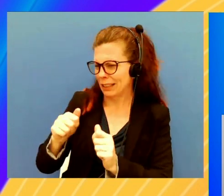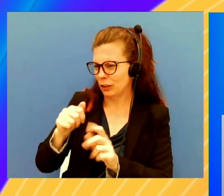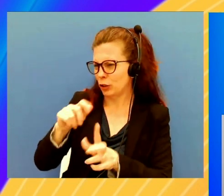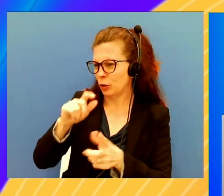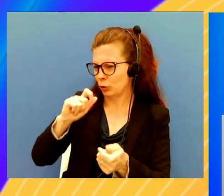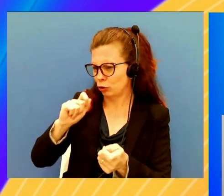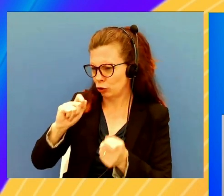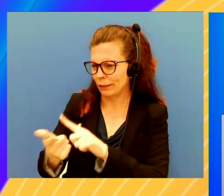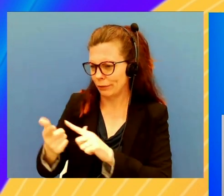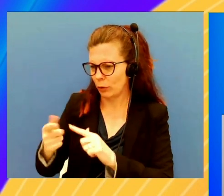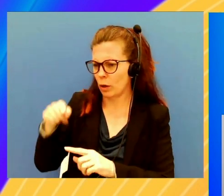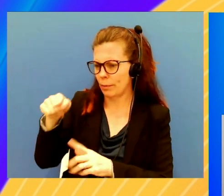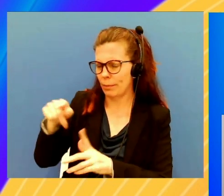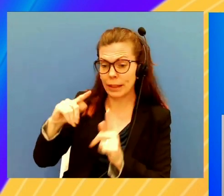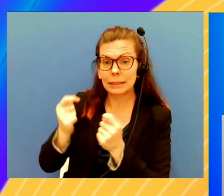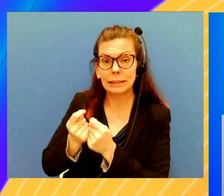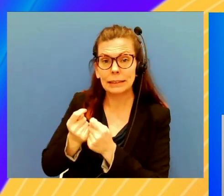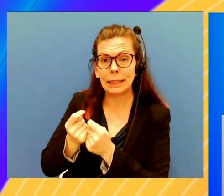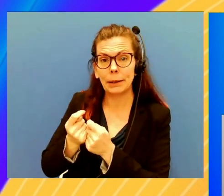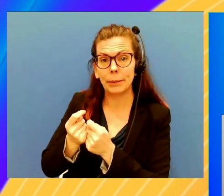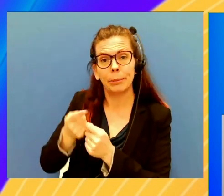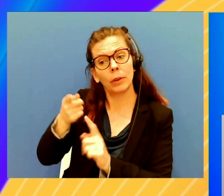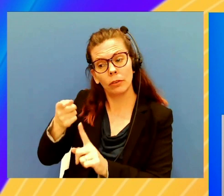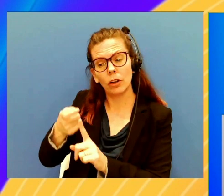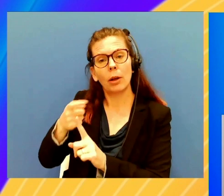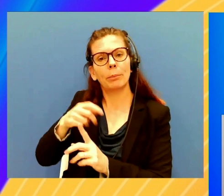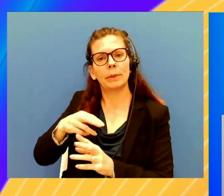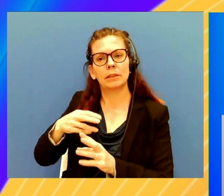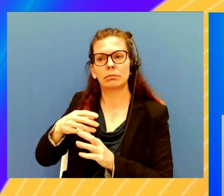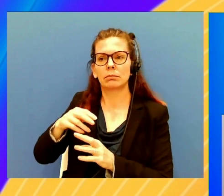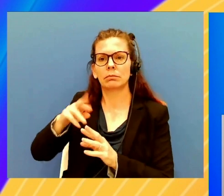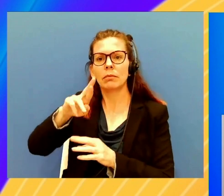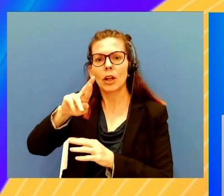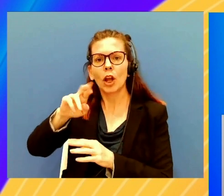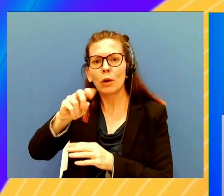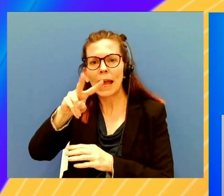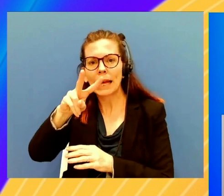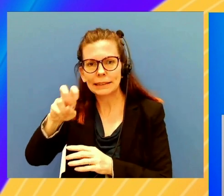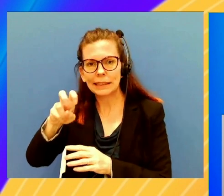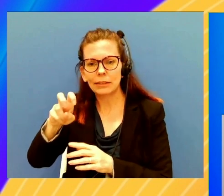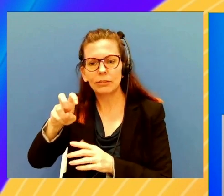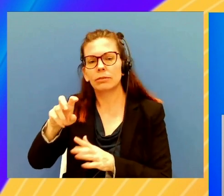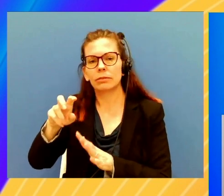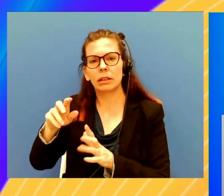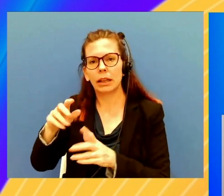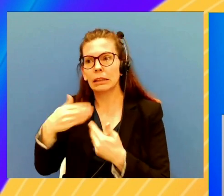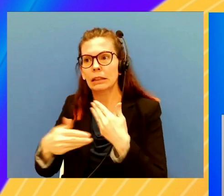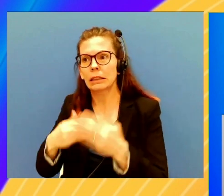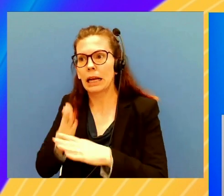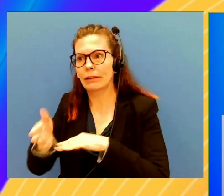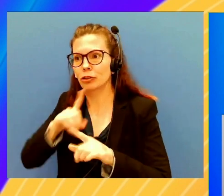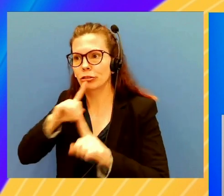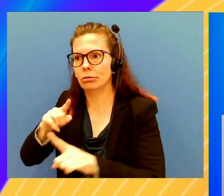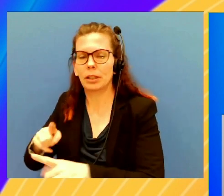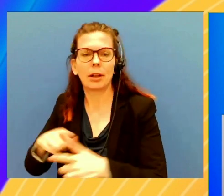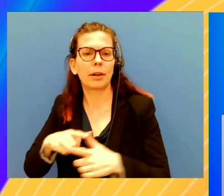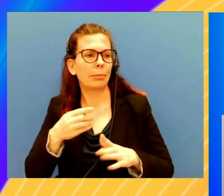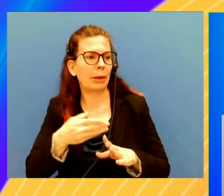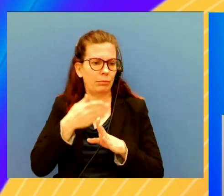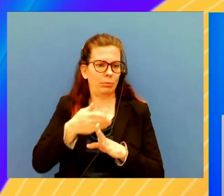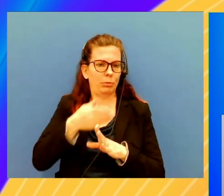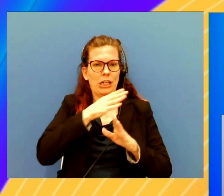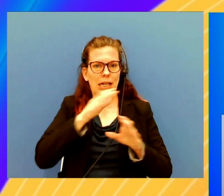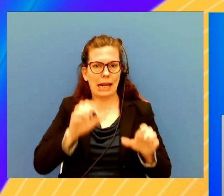the teams from being reactive and being more proactive to eliminate the toil of